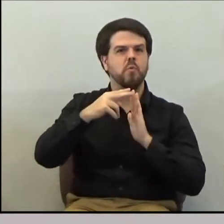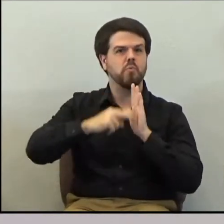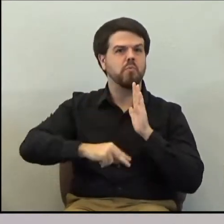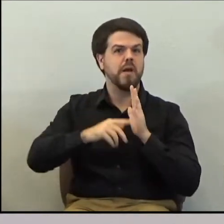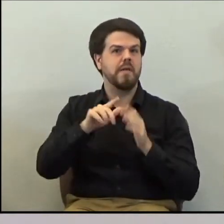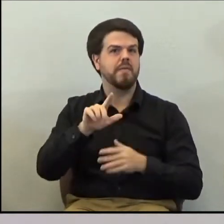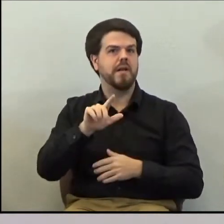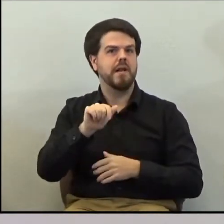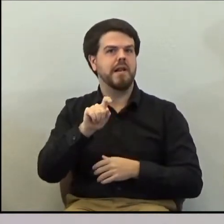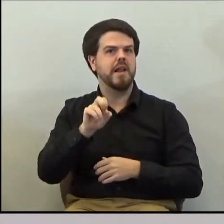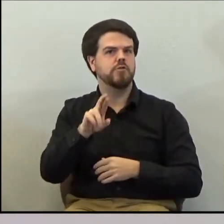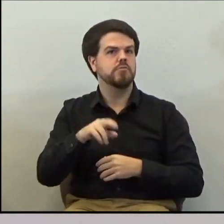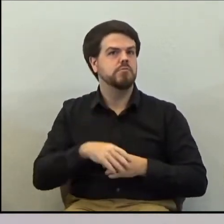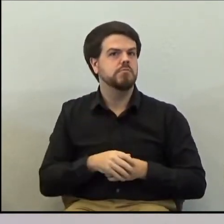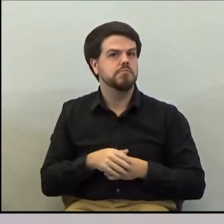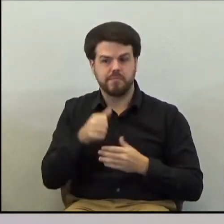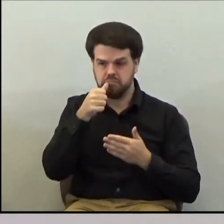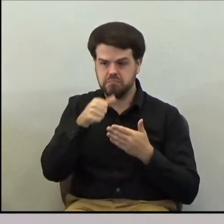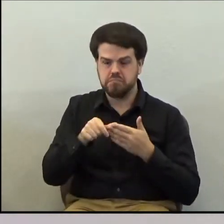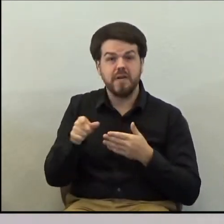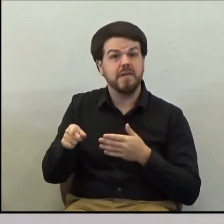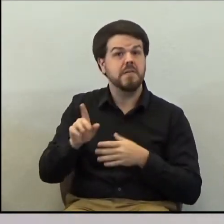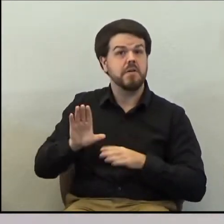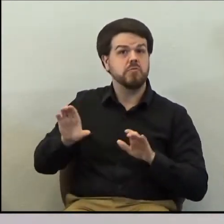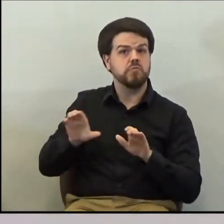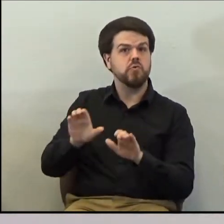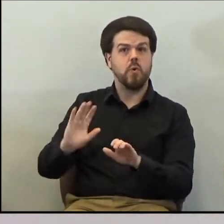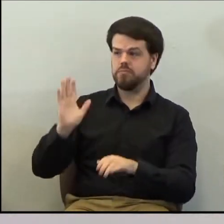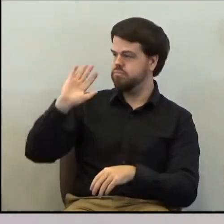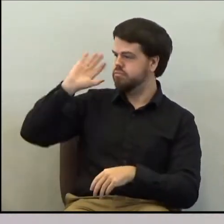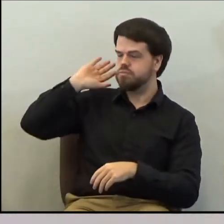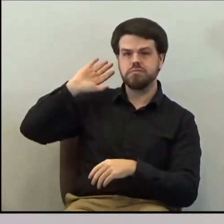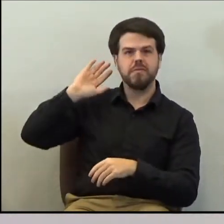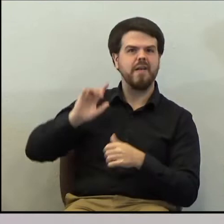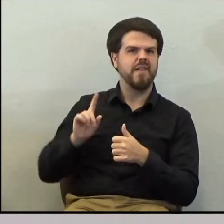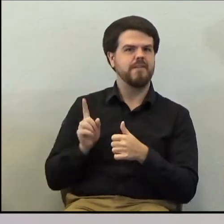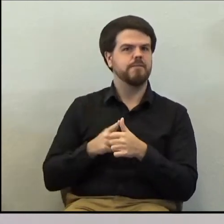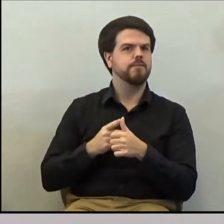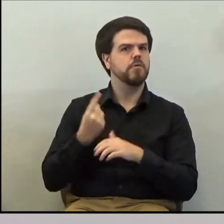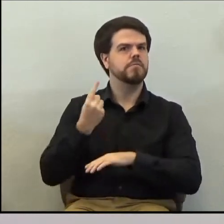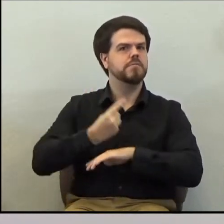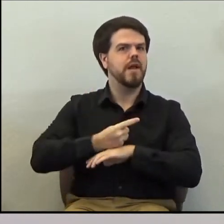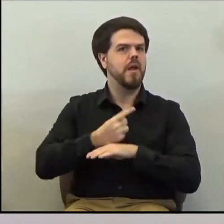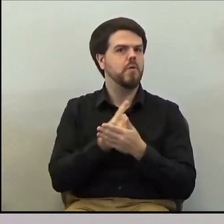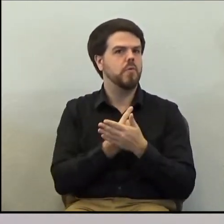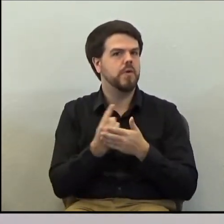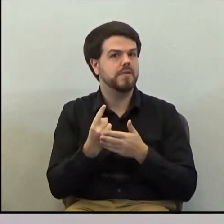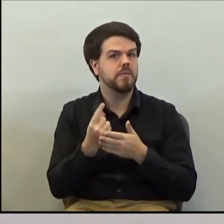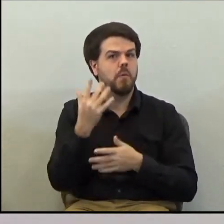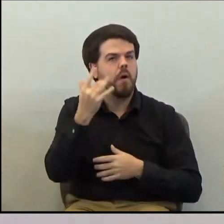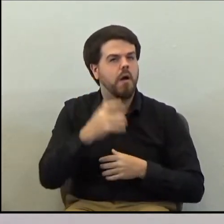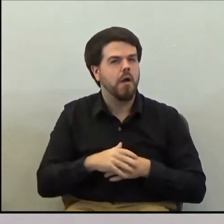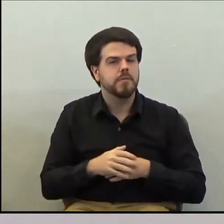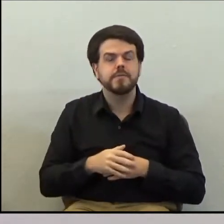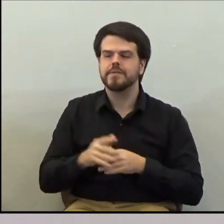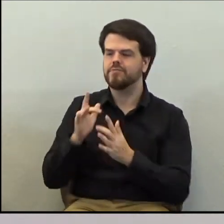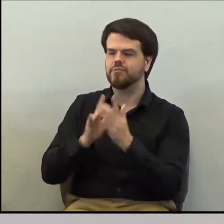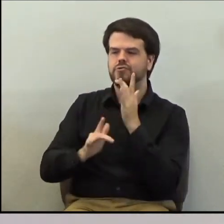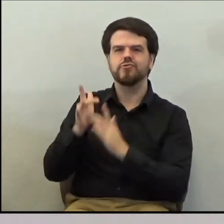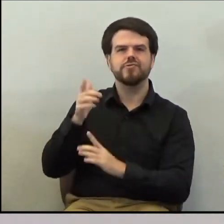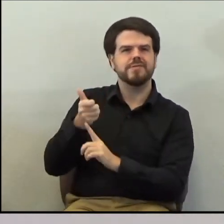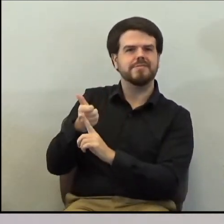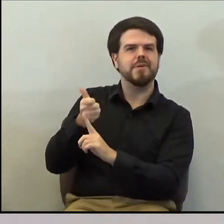early Christians did it at the beginning. They met on the first day of the week because that's the day Christ rose from the dead